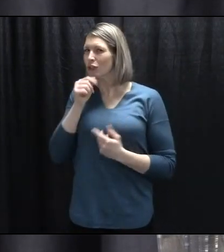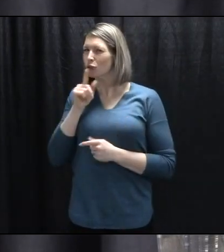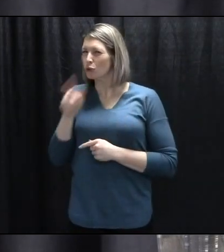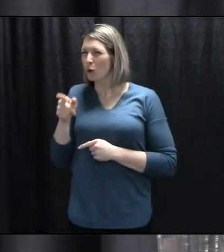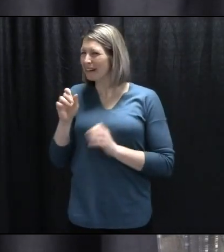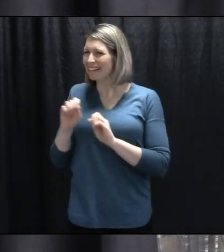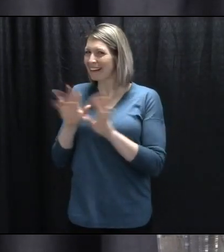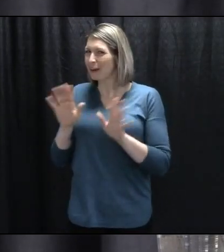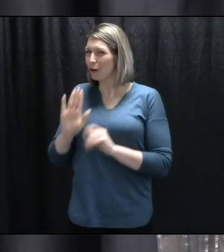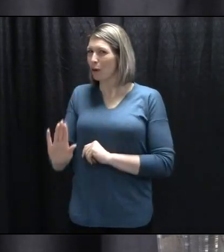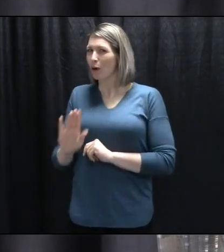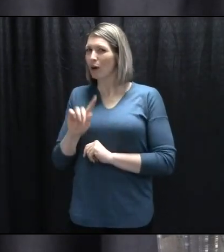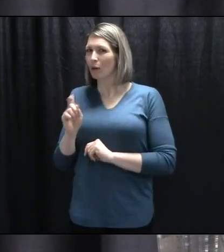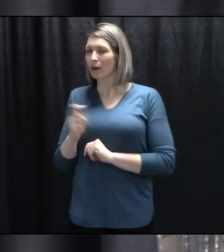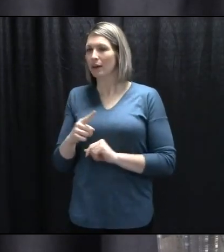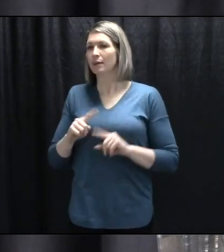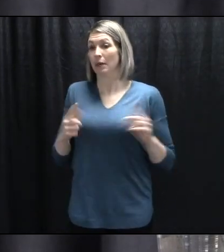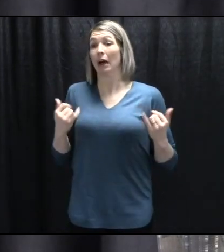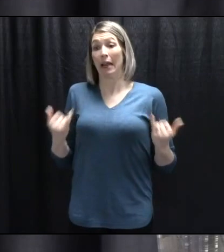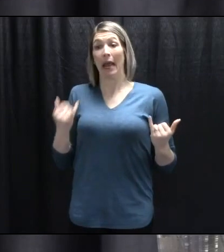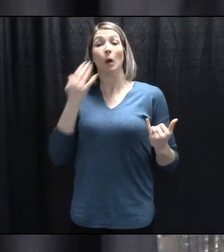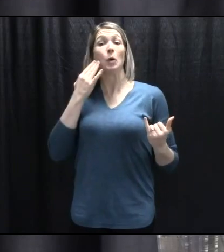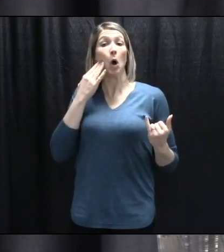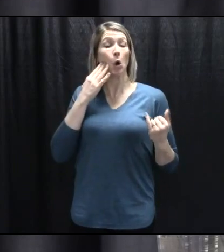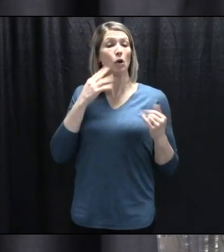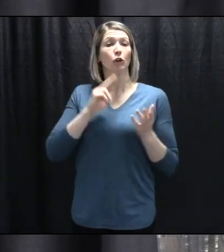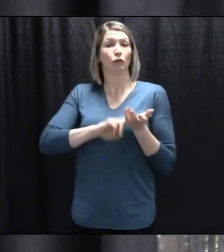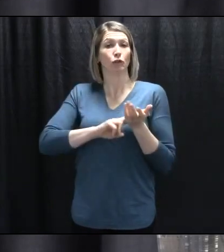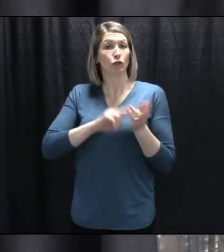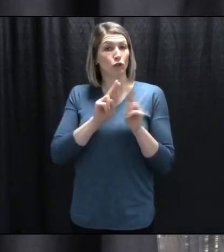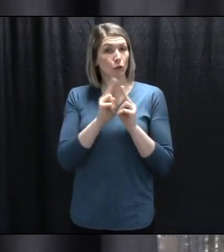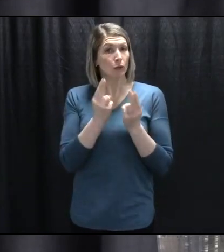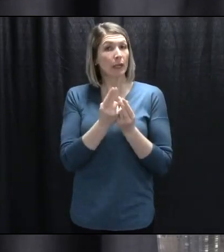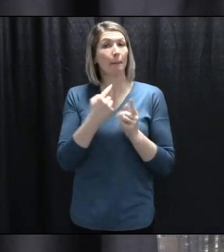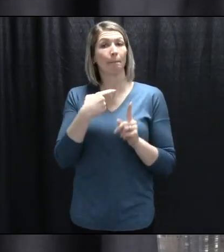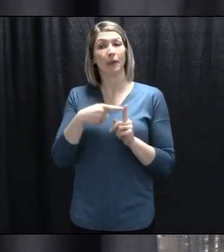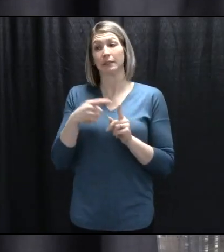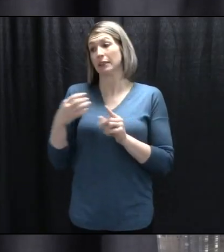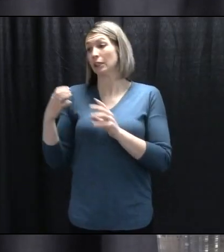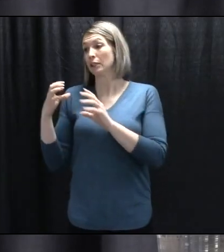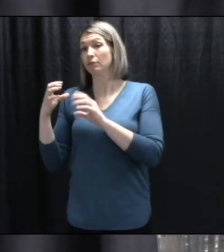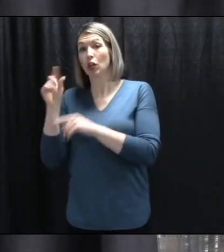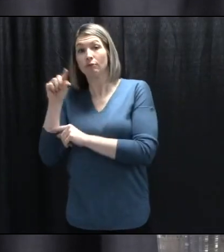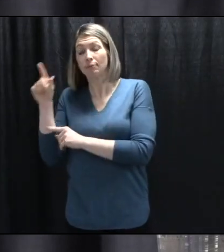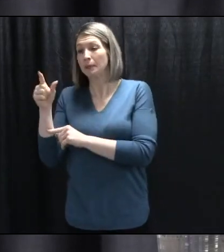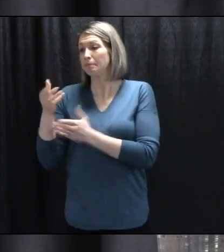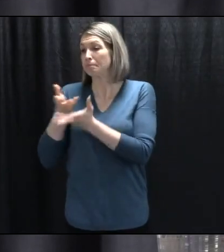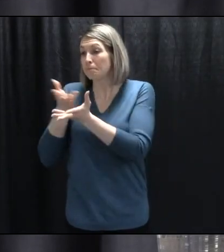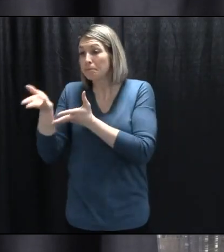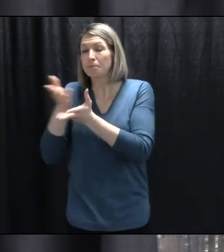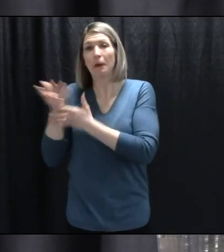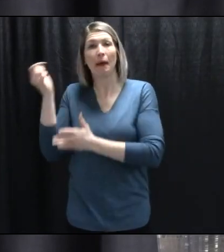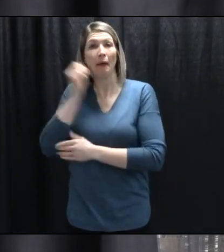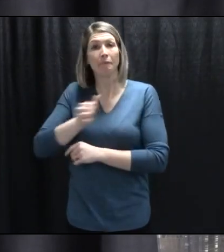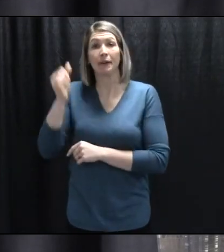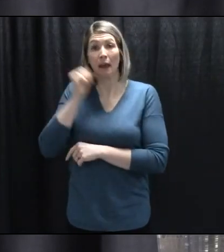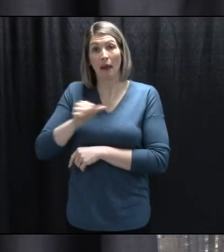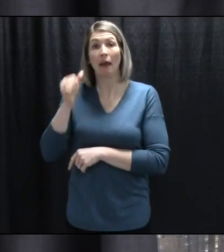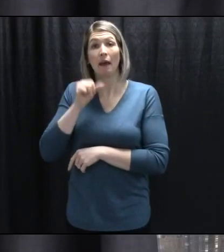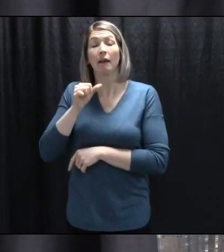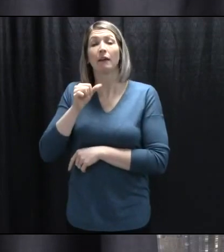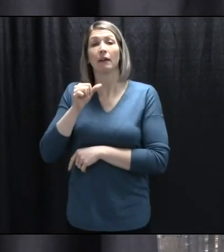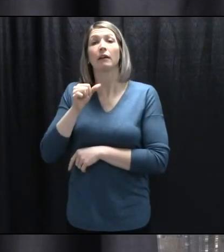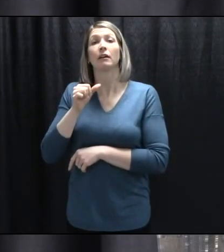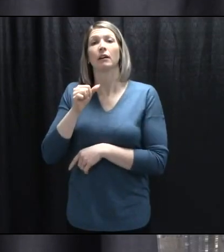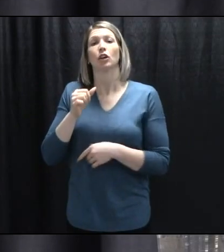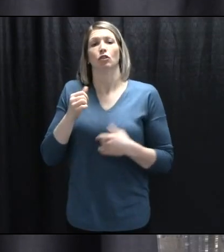and there are discussions going on a daily basis. The important thing from our point